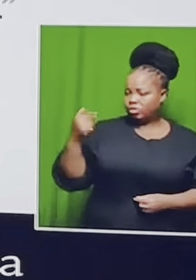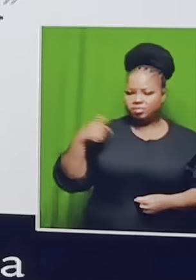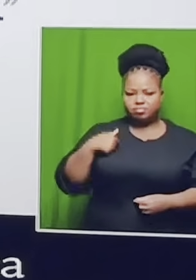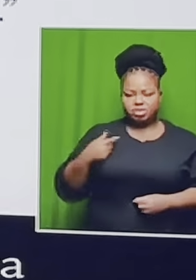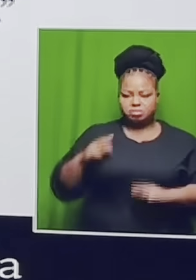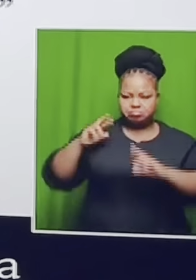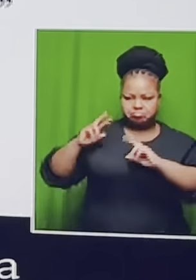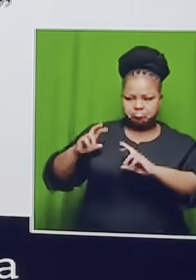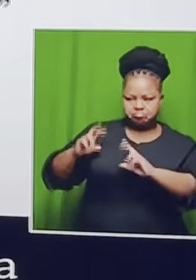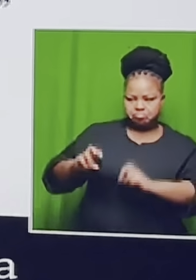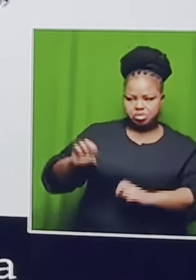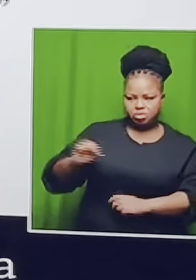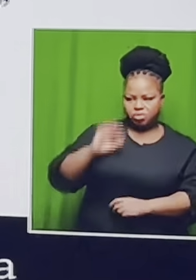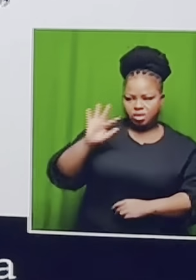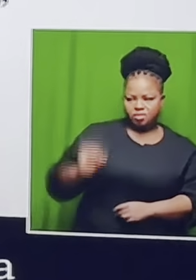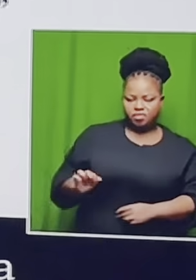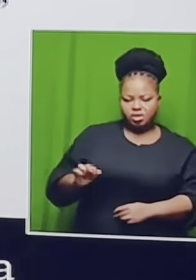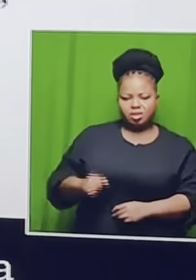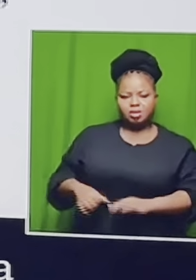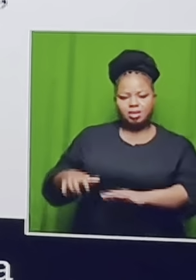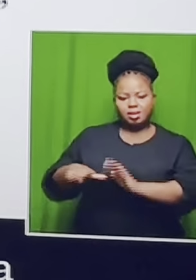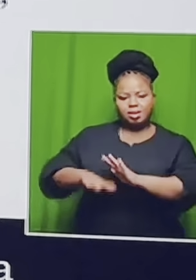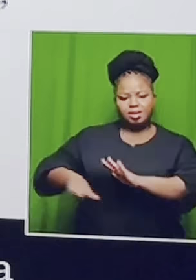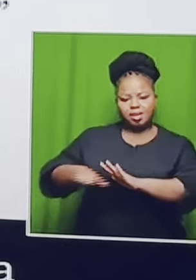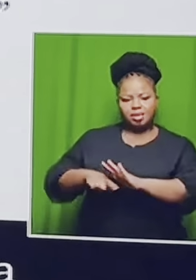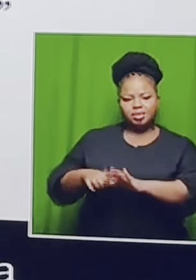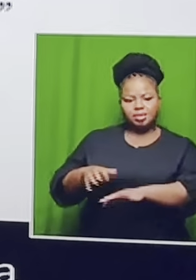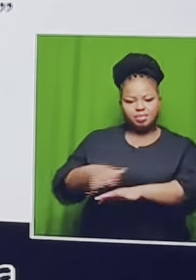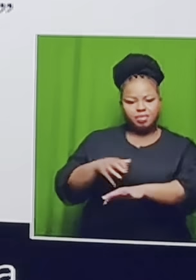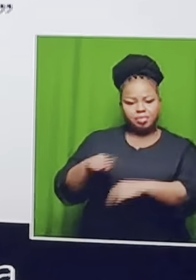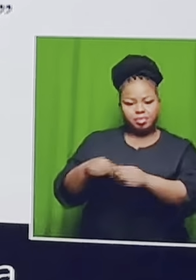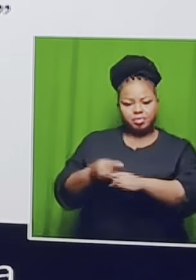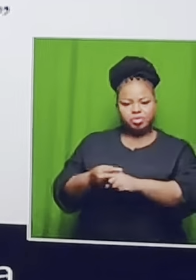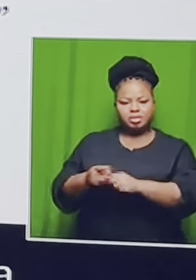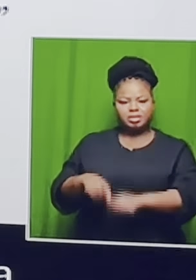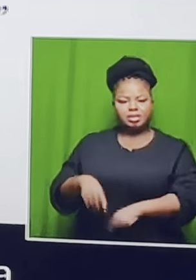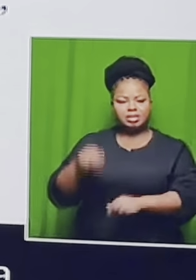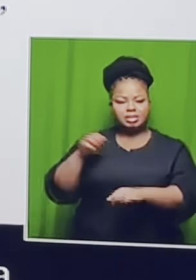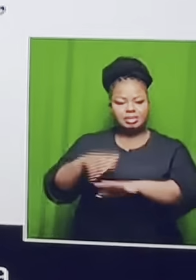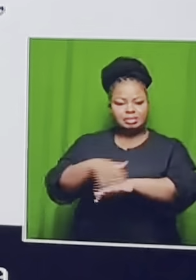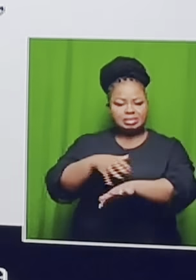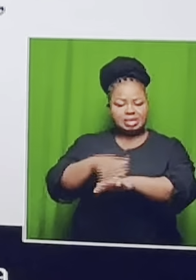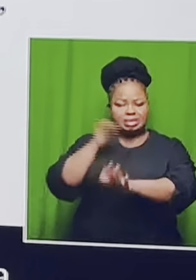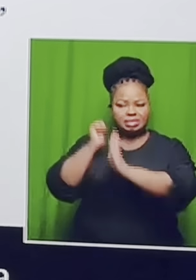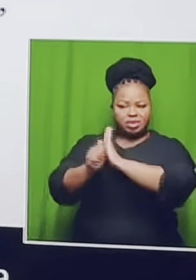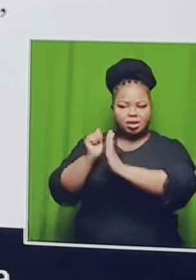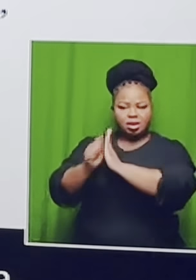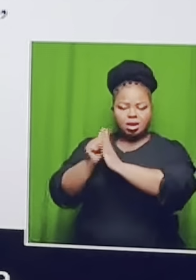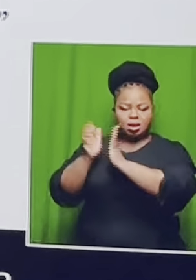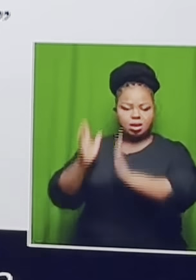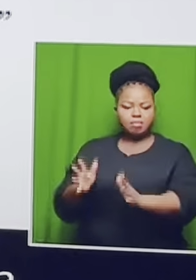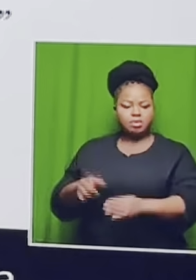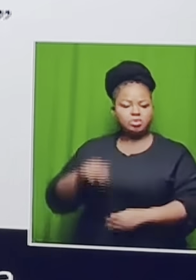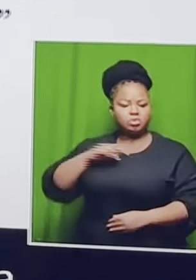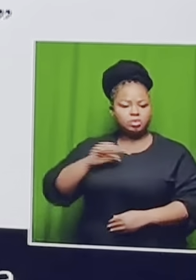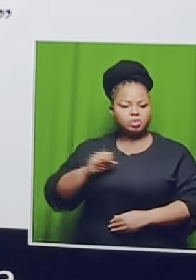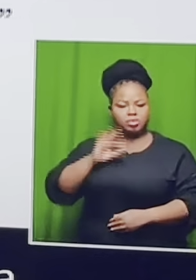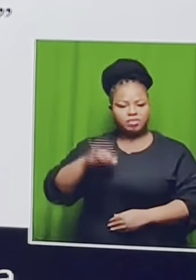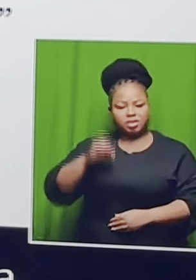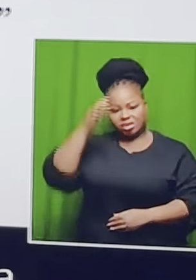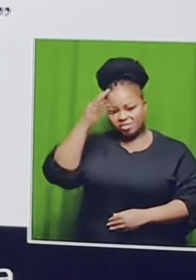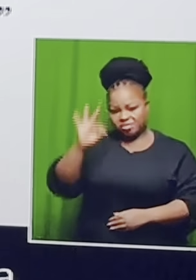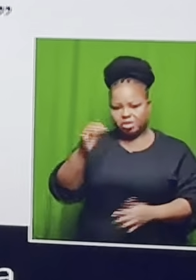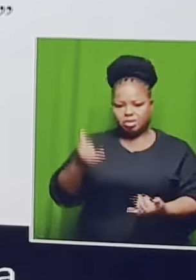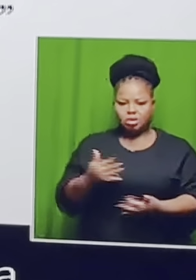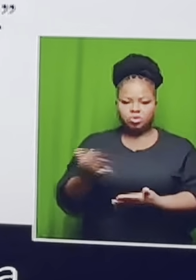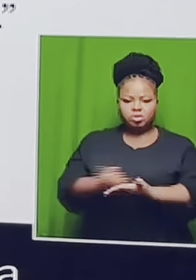South Africa, the land and farm seizures and expropriations, and the large-scale killing of farmers. Quote, South African government is